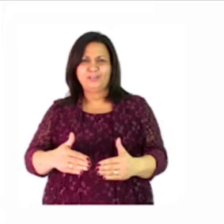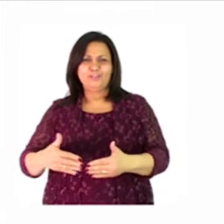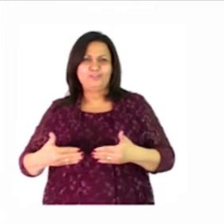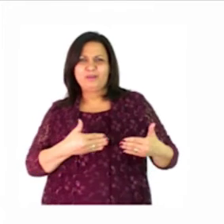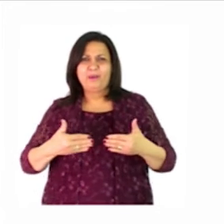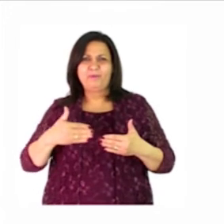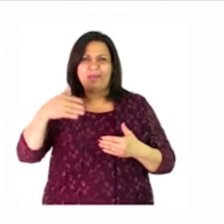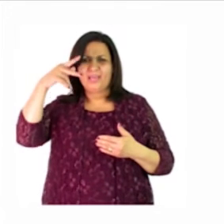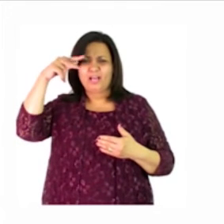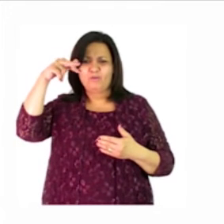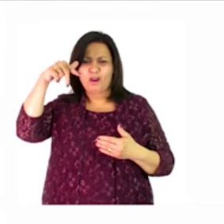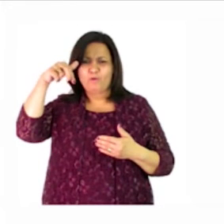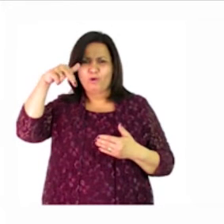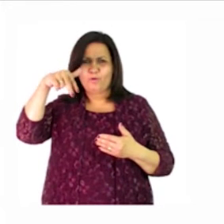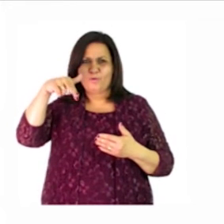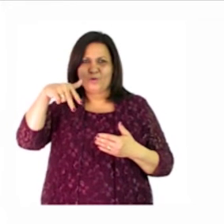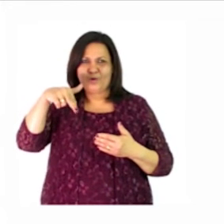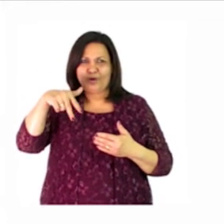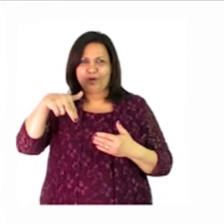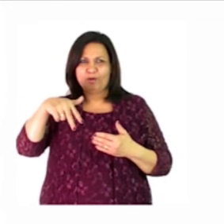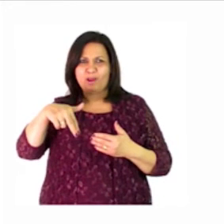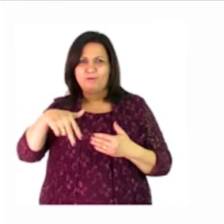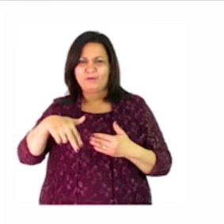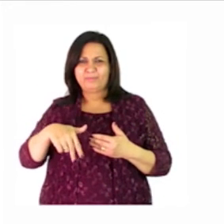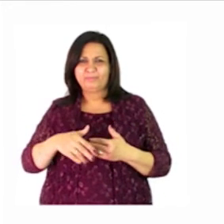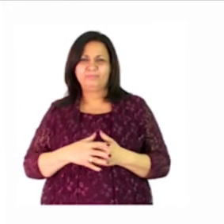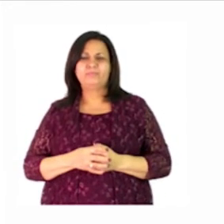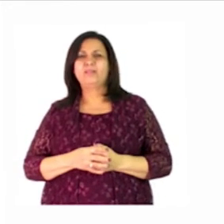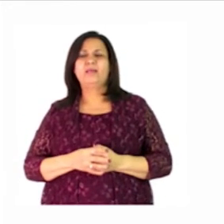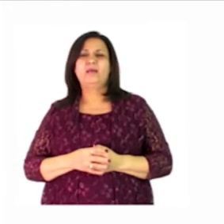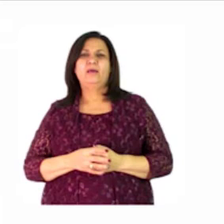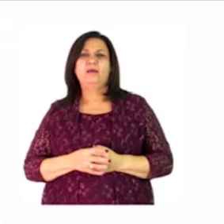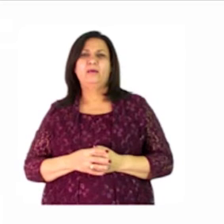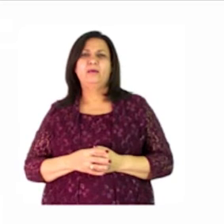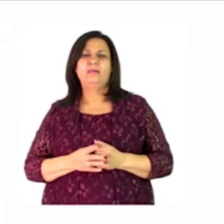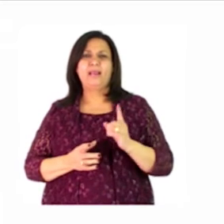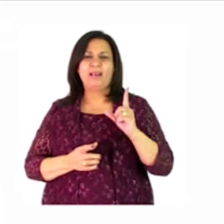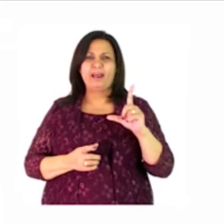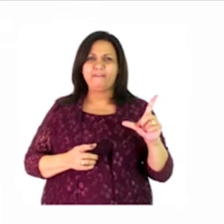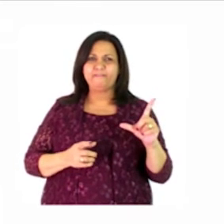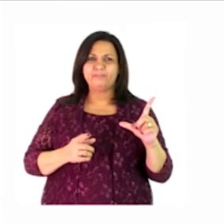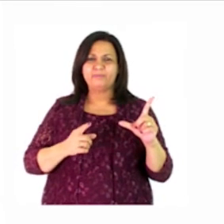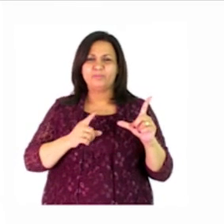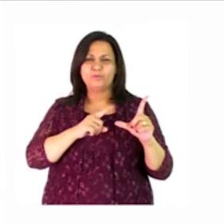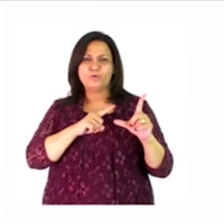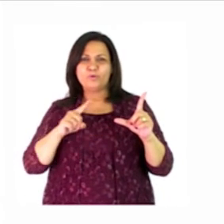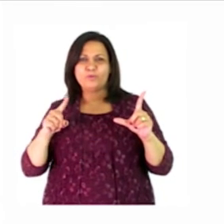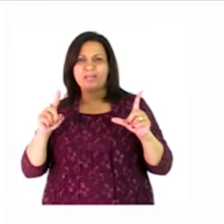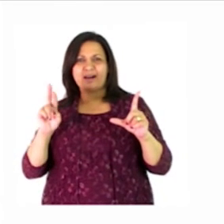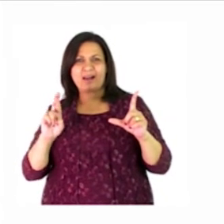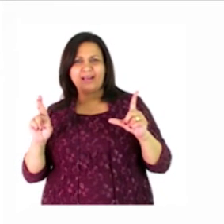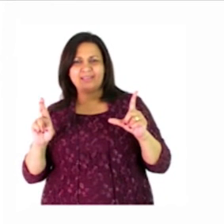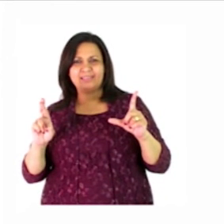come down. We will always start connecting the dots from the left to the